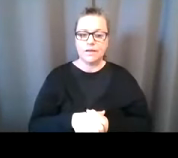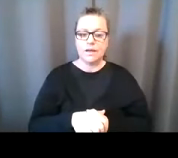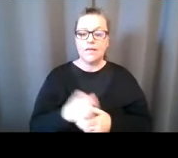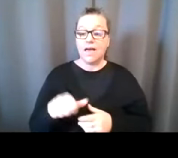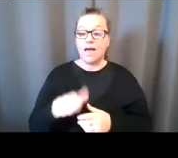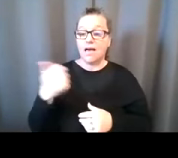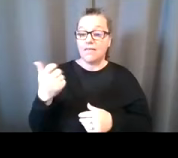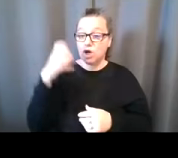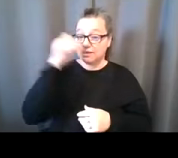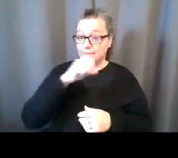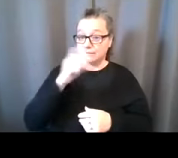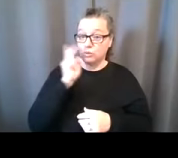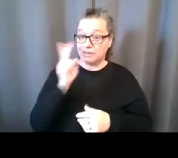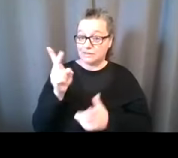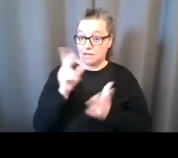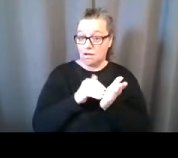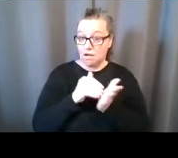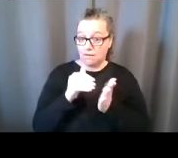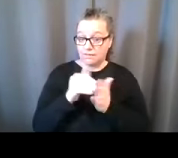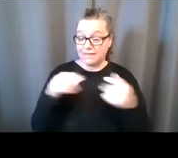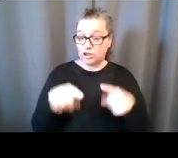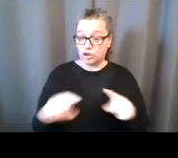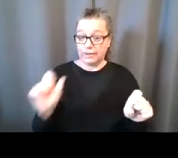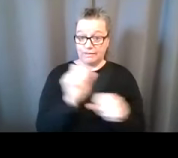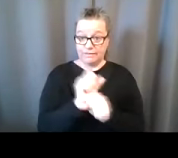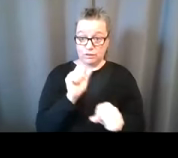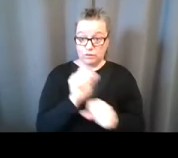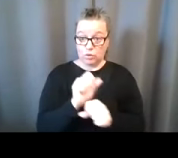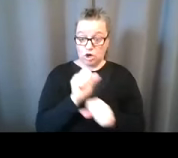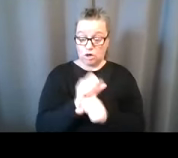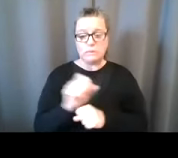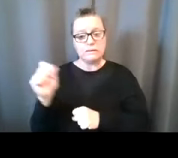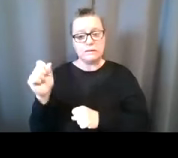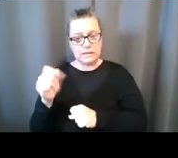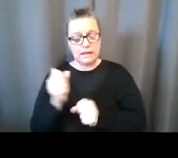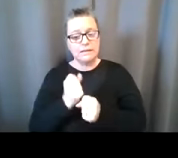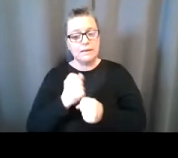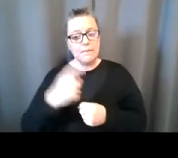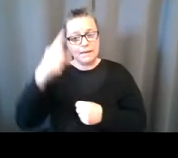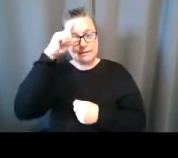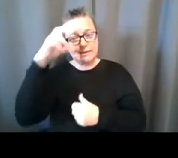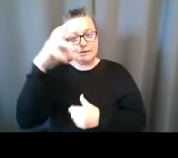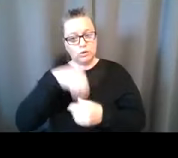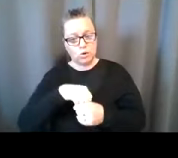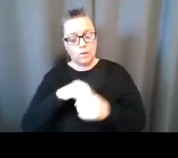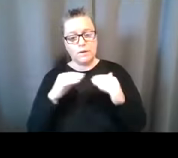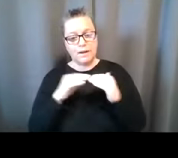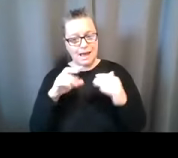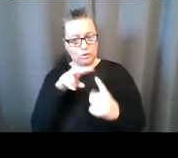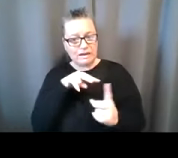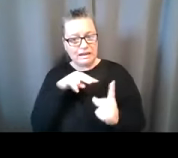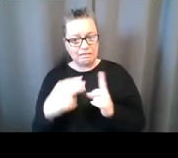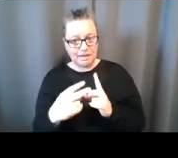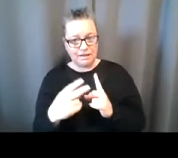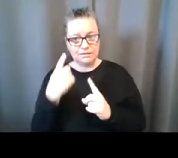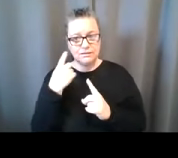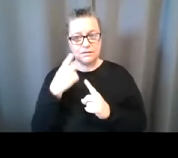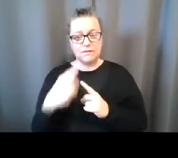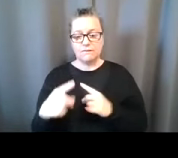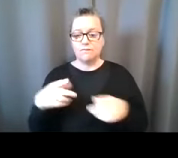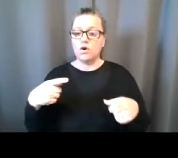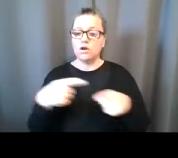came across often during this work was, well, yes, it makes sense to incorporate equity lens for processes